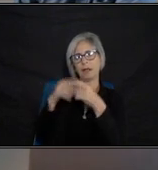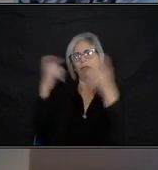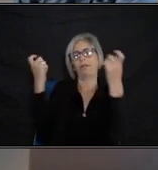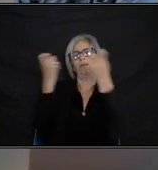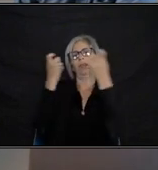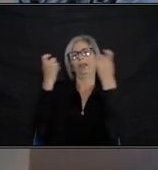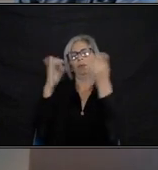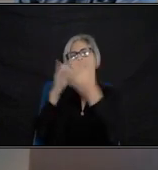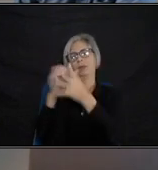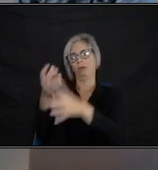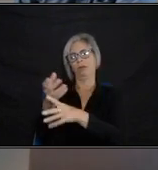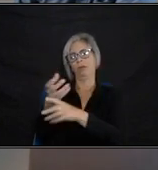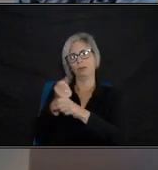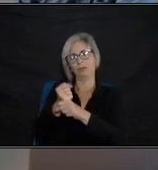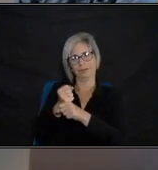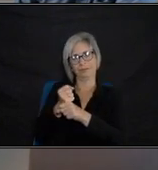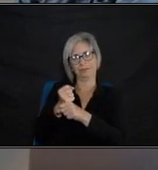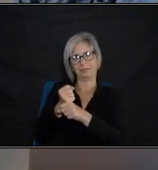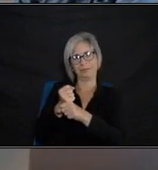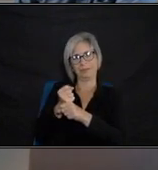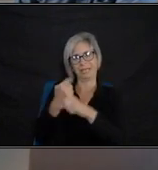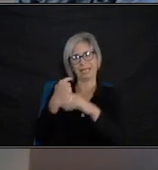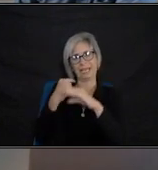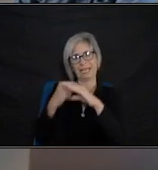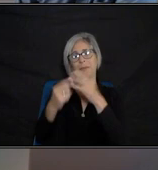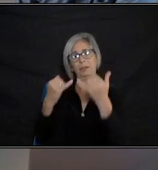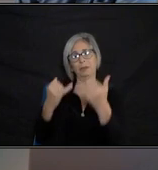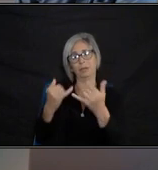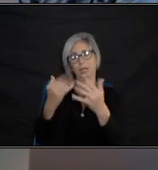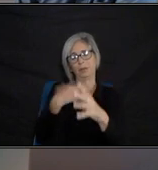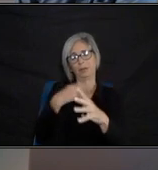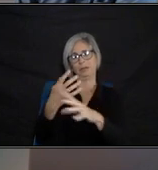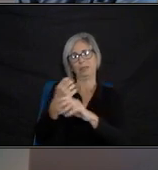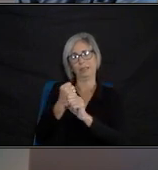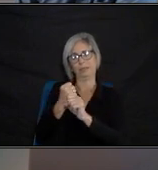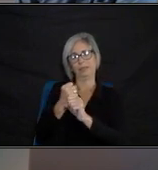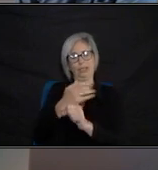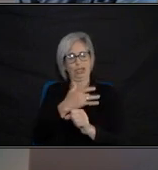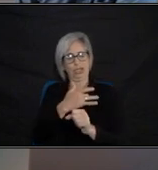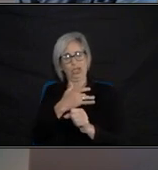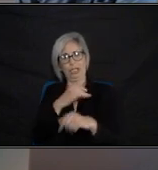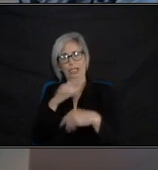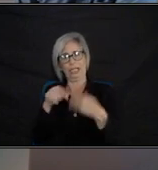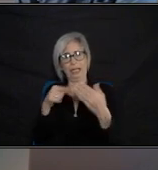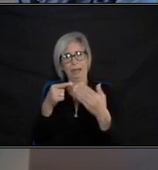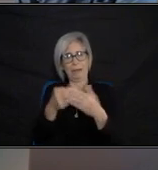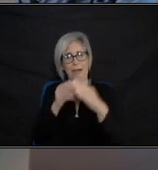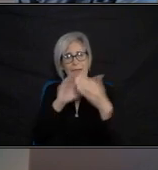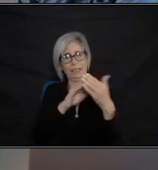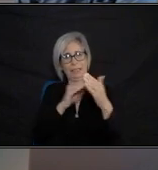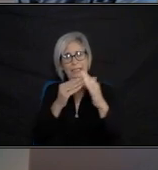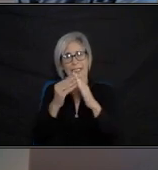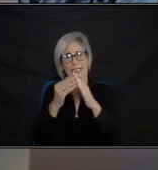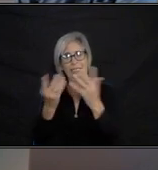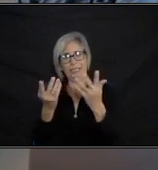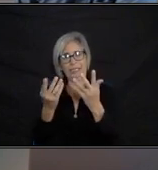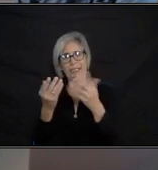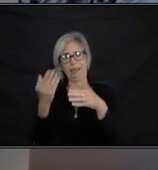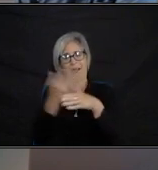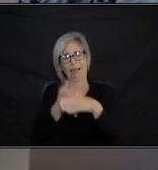we just received in an email today concerning the city's chronic